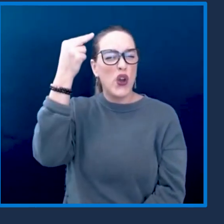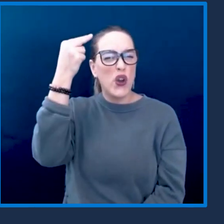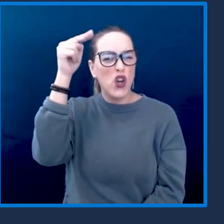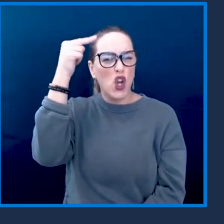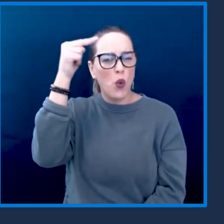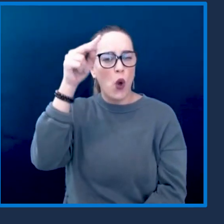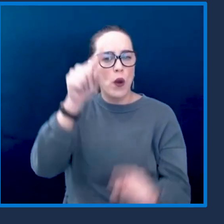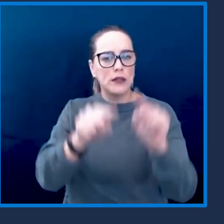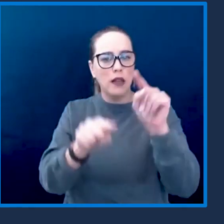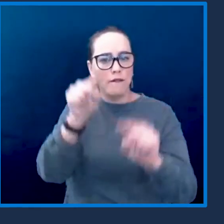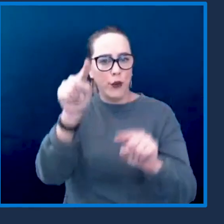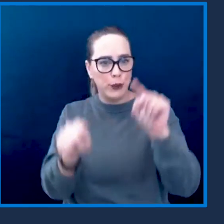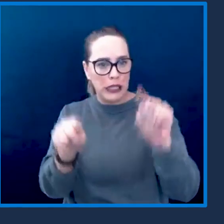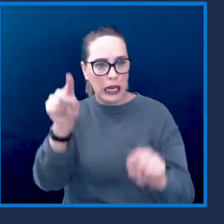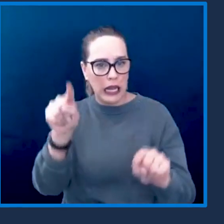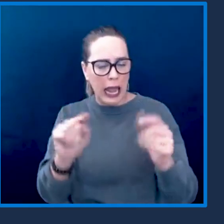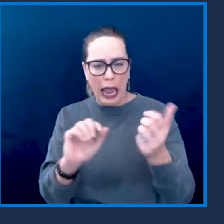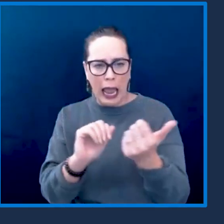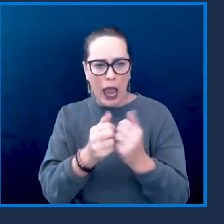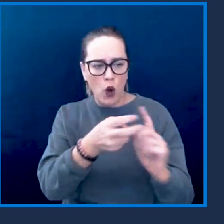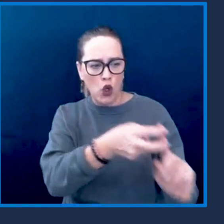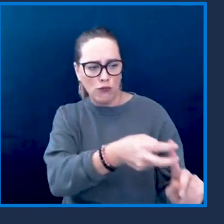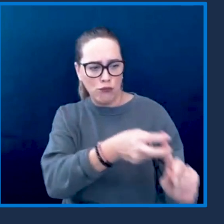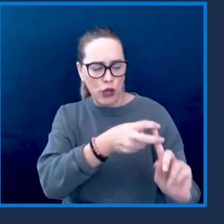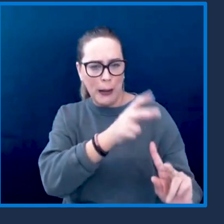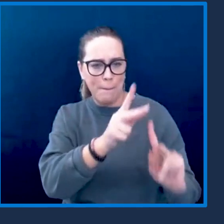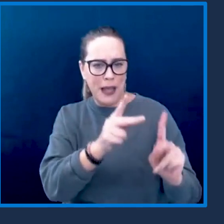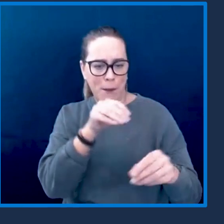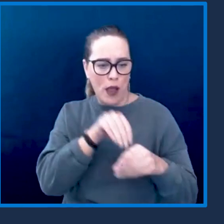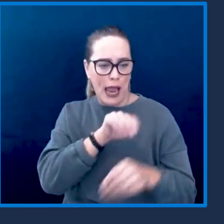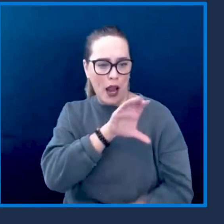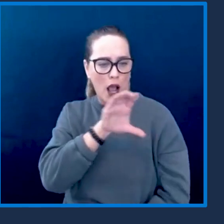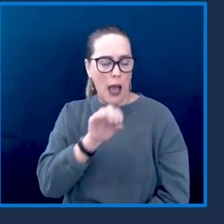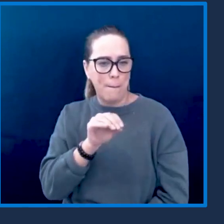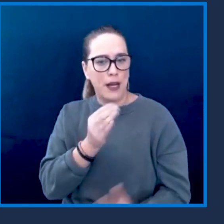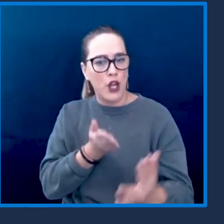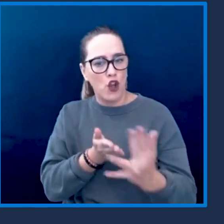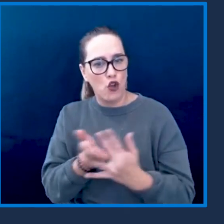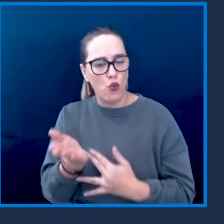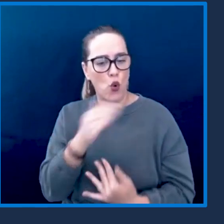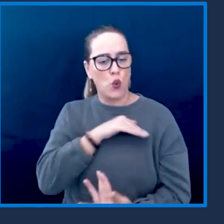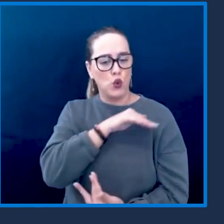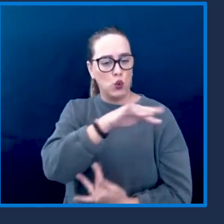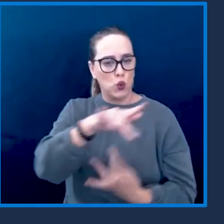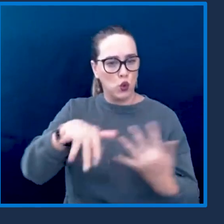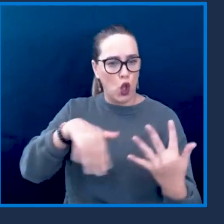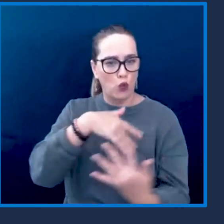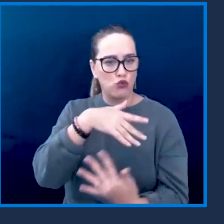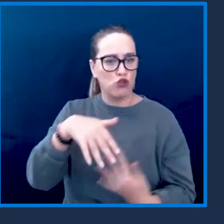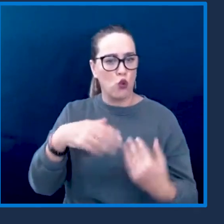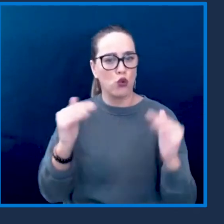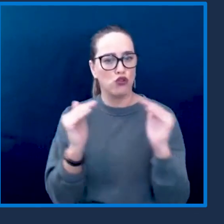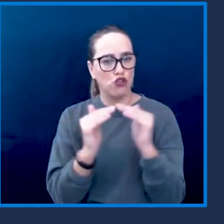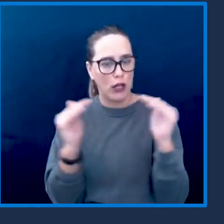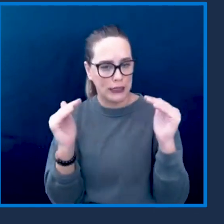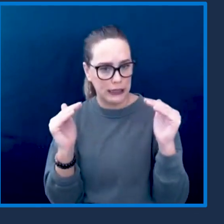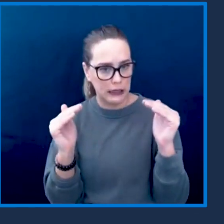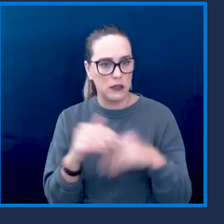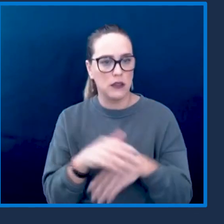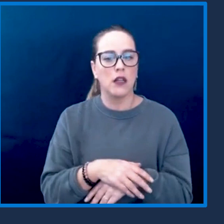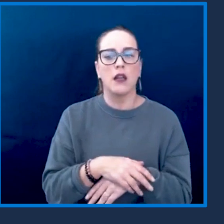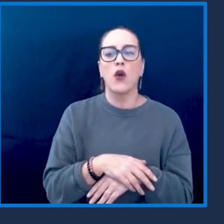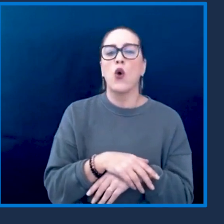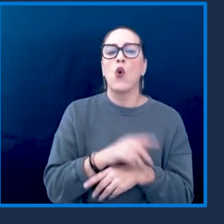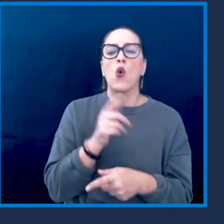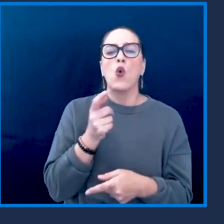neurodiversity and bring people into a company looking at it through a social justice or a descriptive model of disability rather than